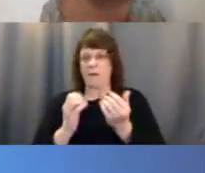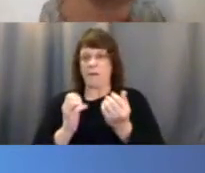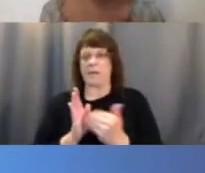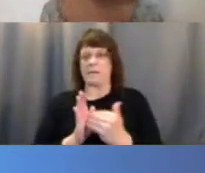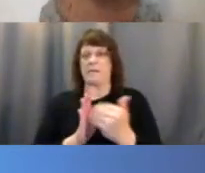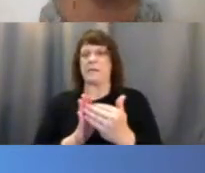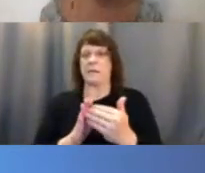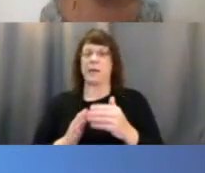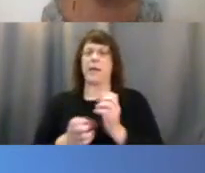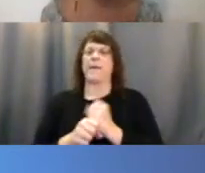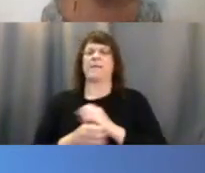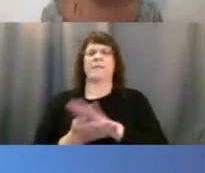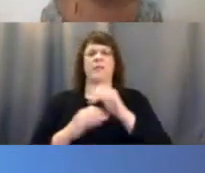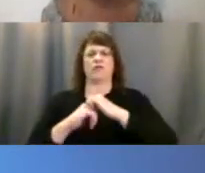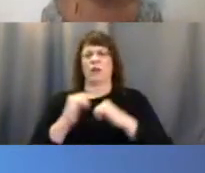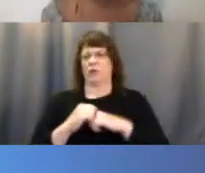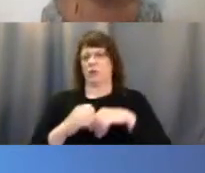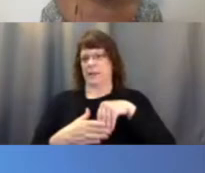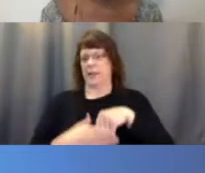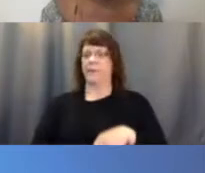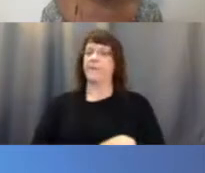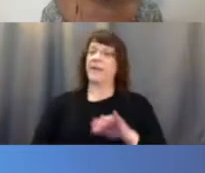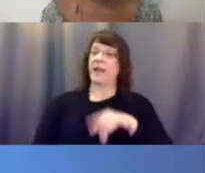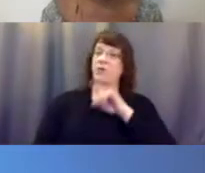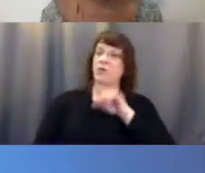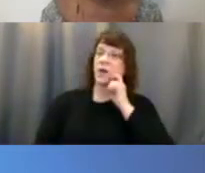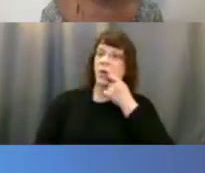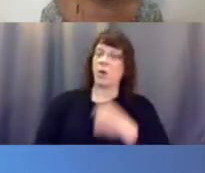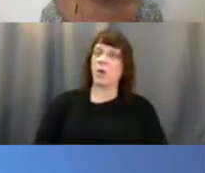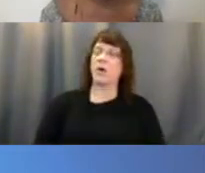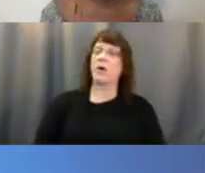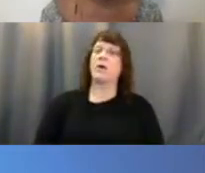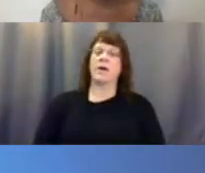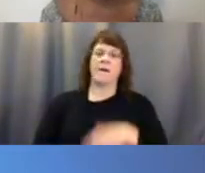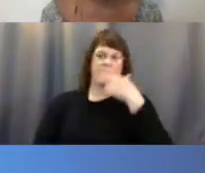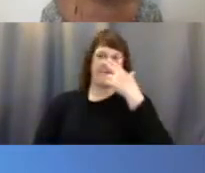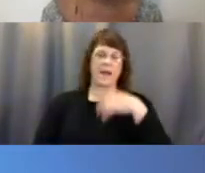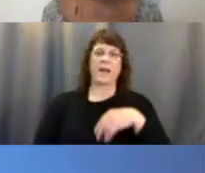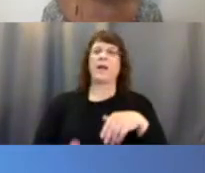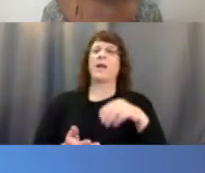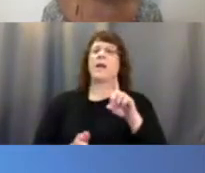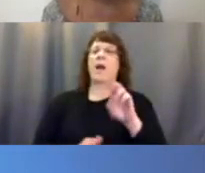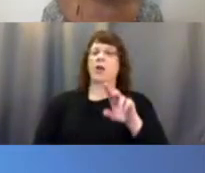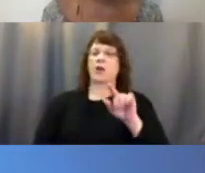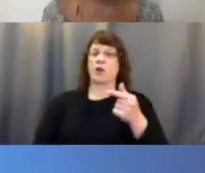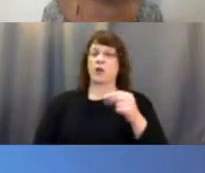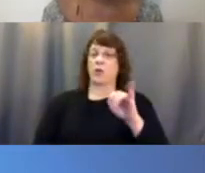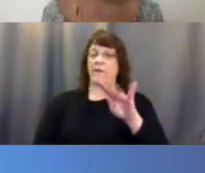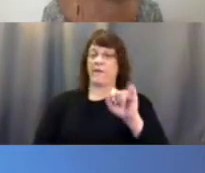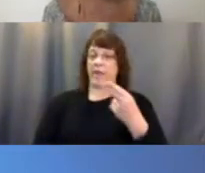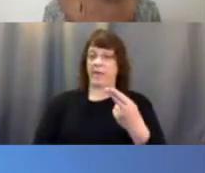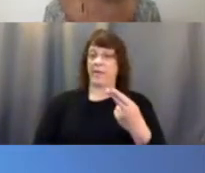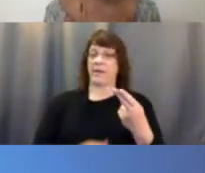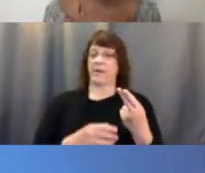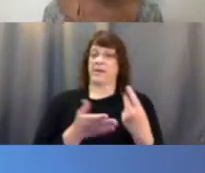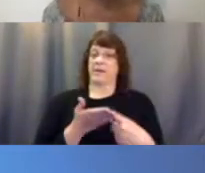nice structure inside. That's really cool. That's funny. The Dr. Griffith that we talked to before this said the same thing, that